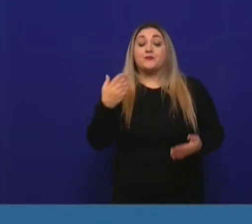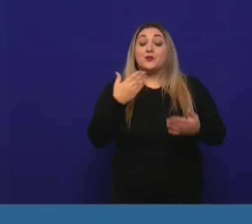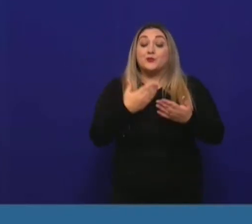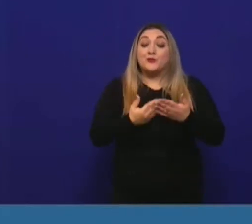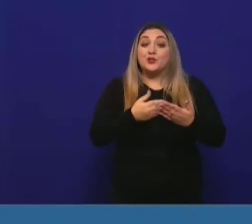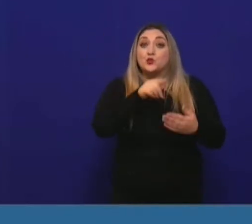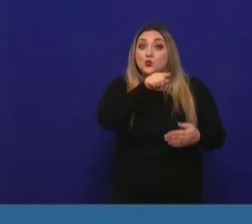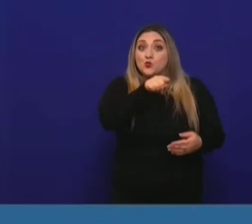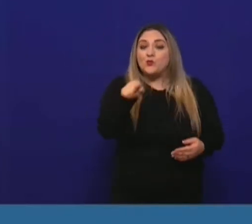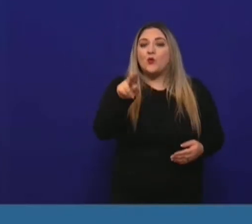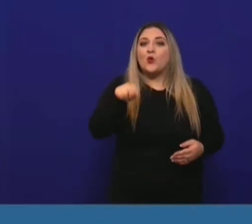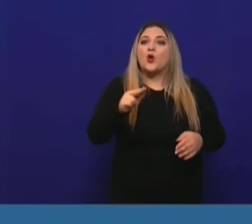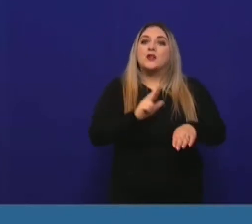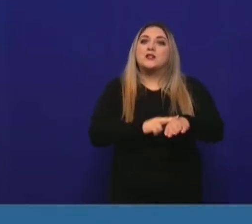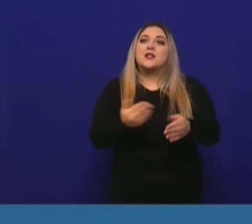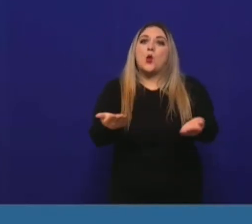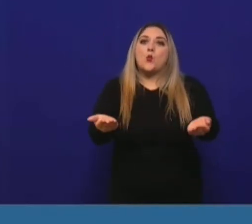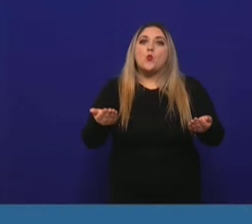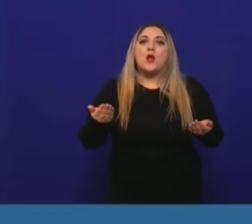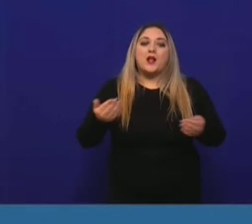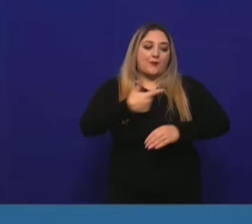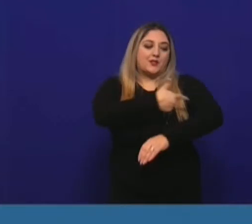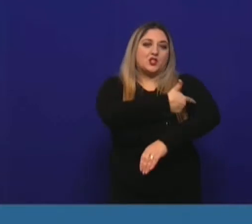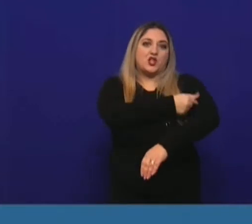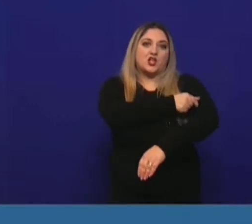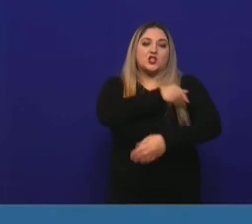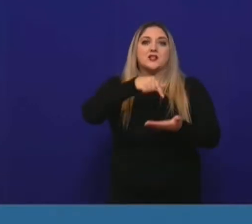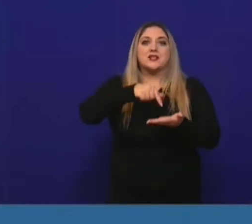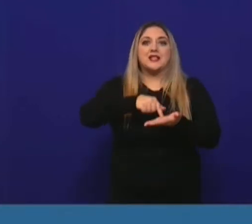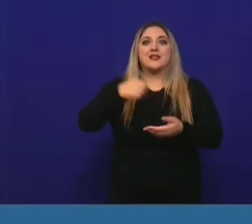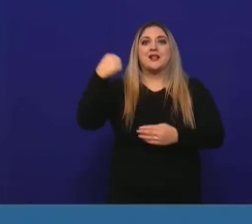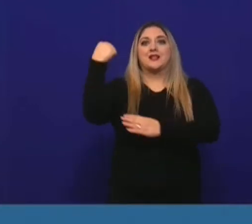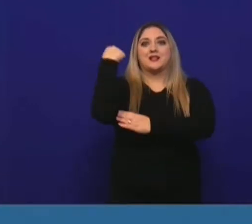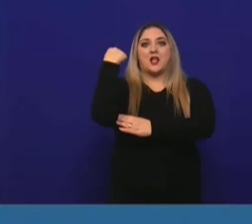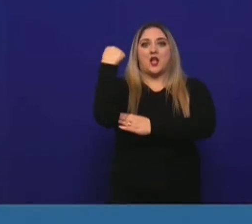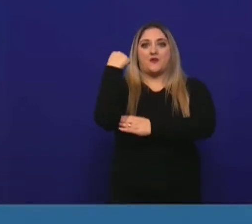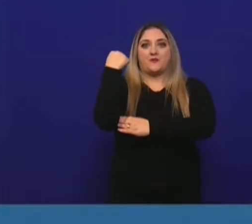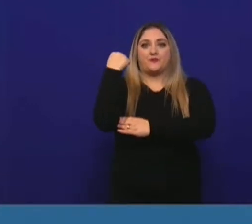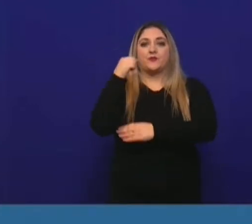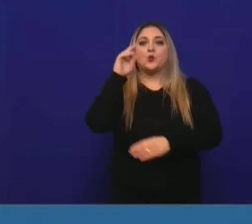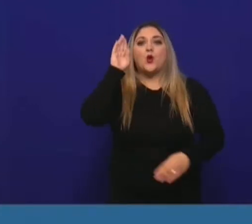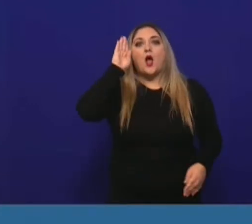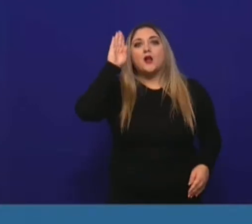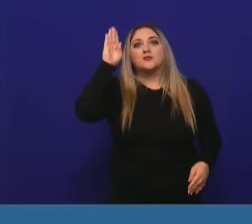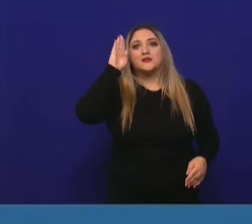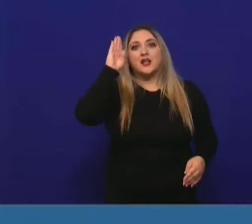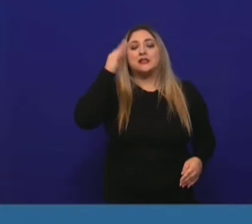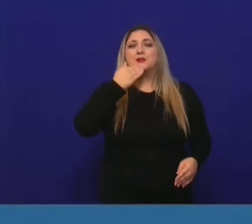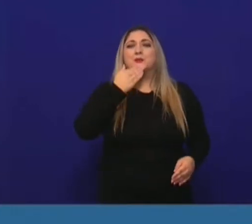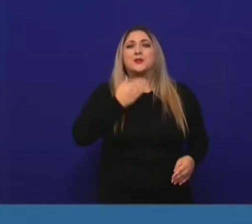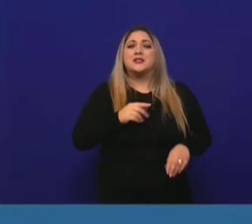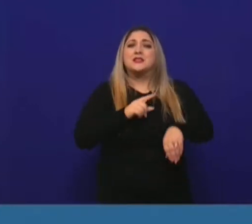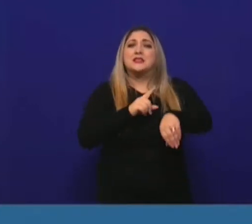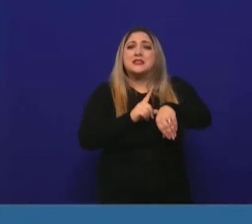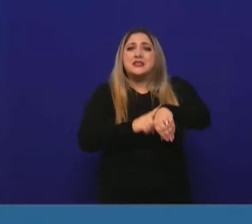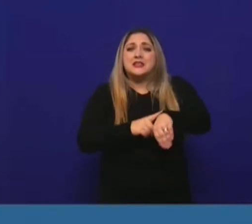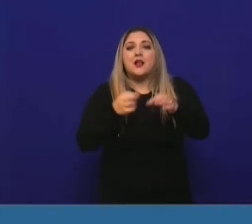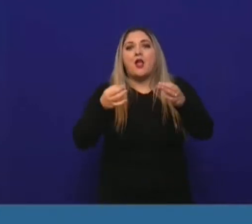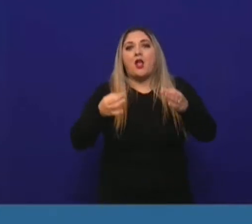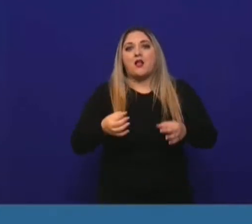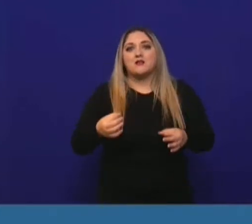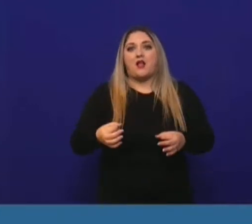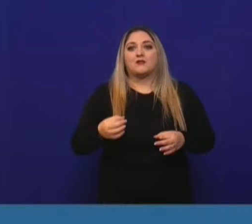wkoll tiġu titlaqmu fiċ-ċentri tas-saħħa u nappellalkom biex iżommu mal-ħin u l-ġurnata ta'